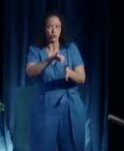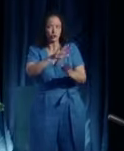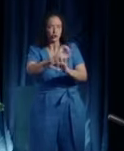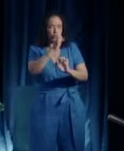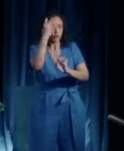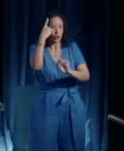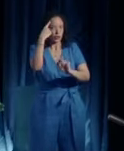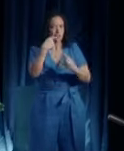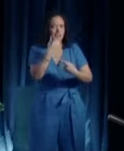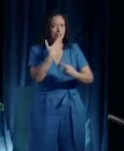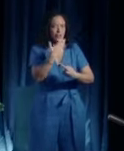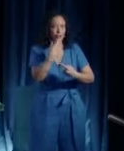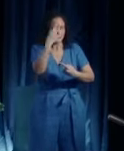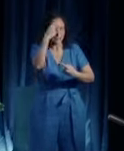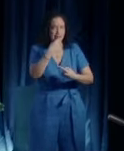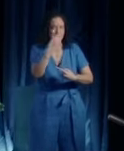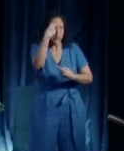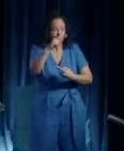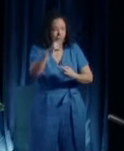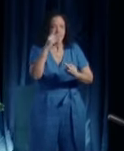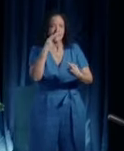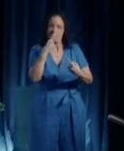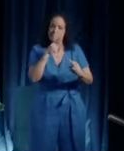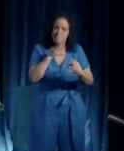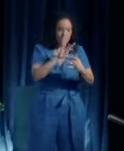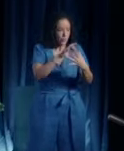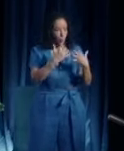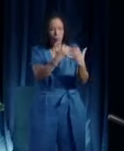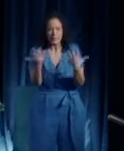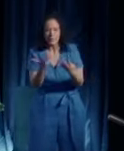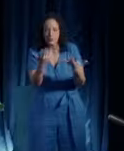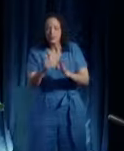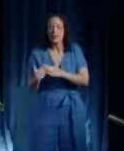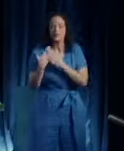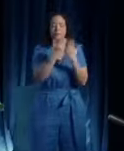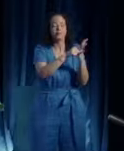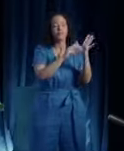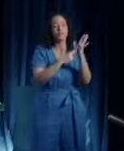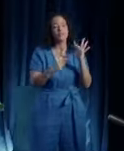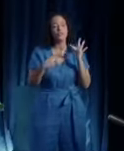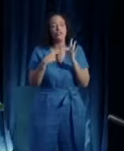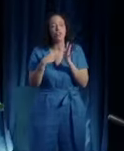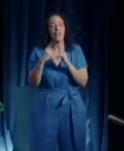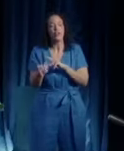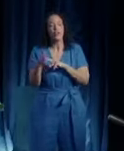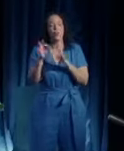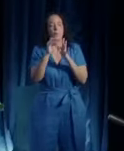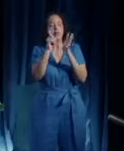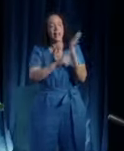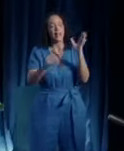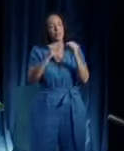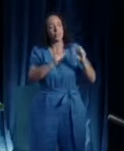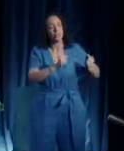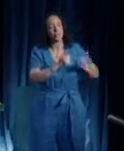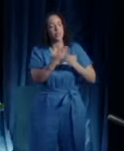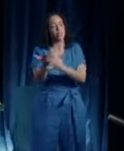said who I am, I've said where you are, so I think that's it. I'm going to hand over to Jamie McCall from PLB to introduce our first event